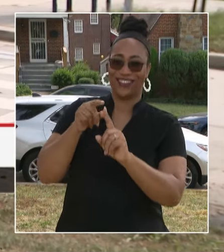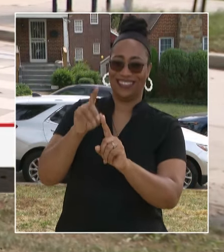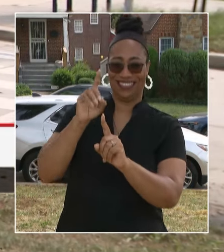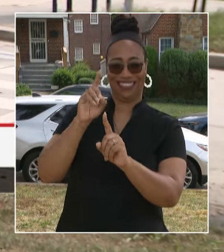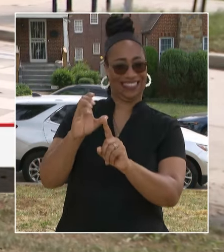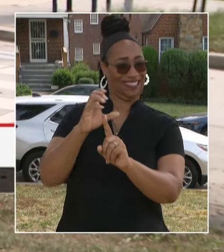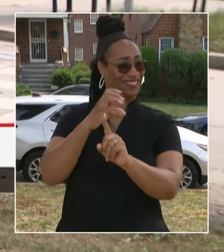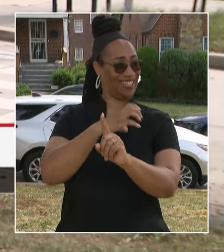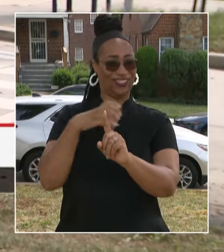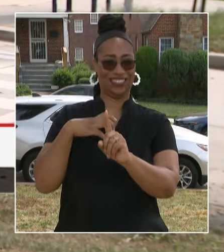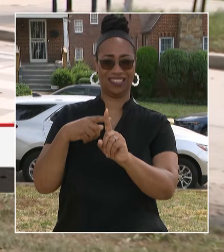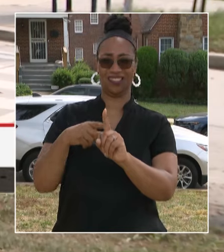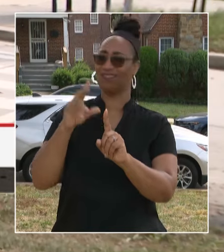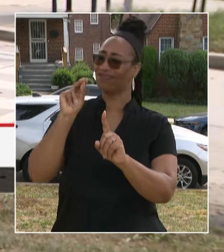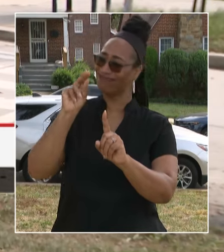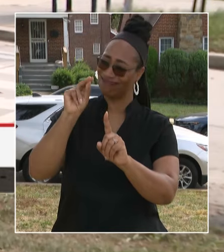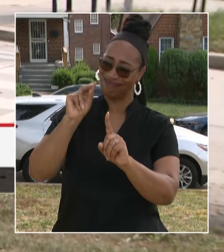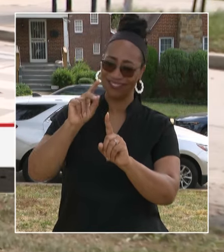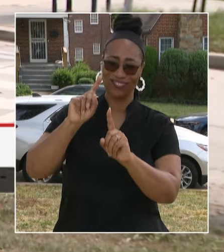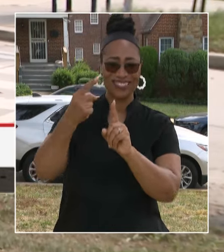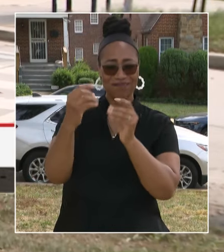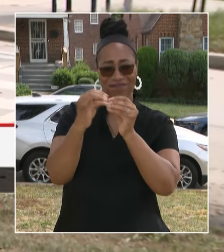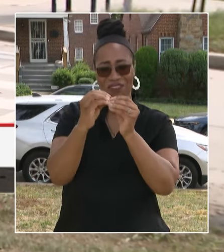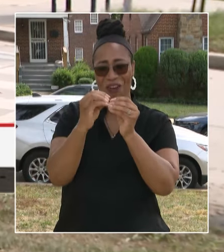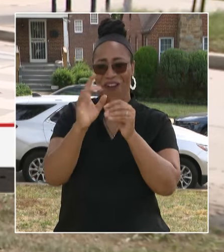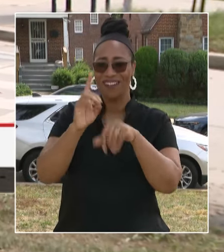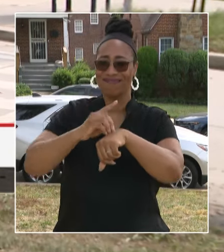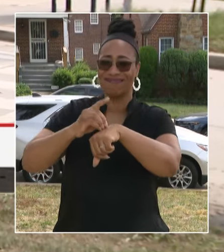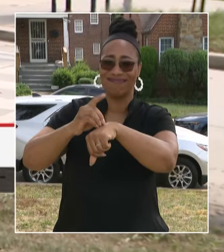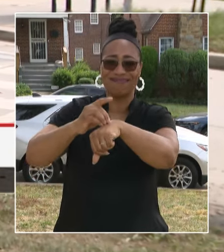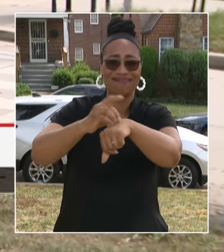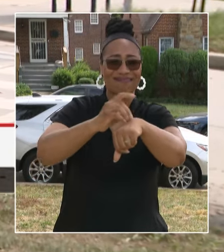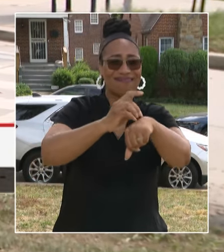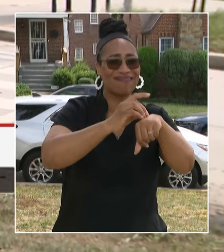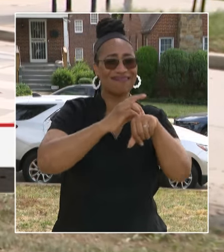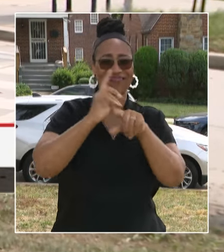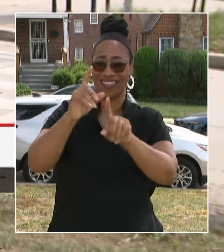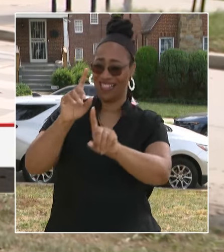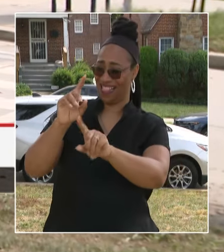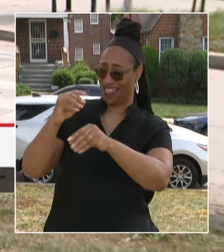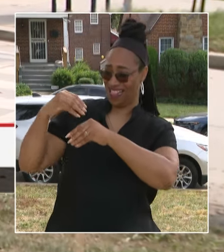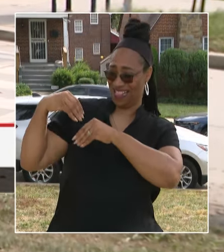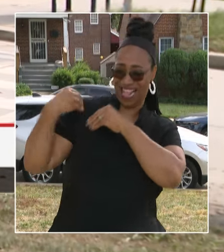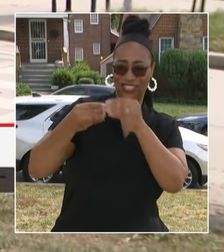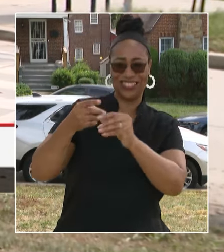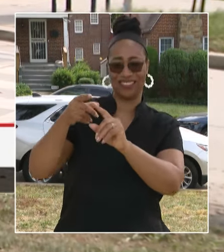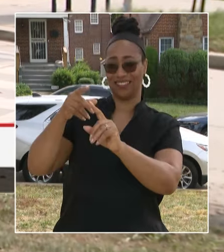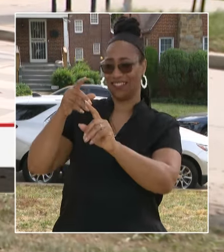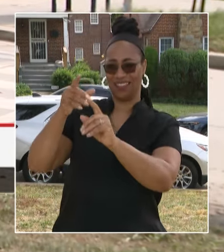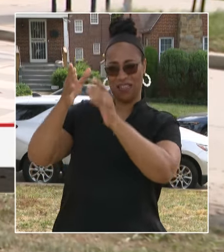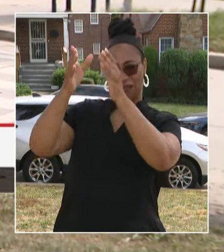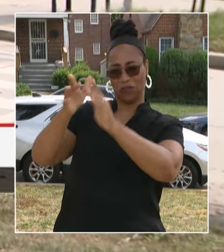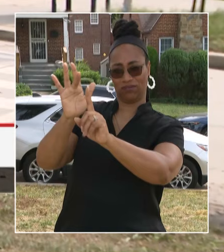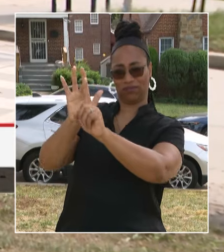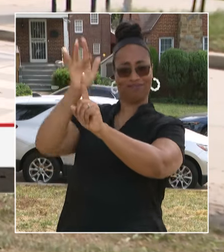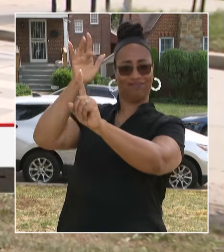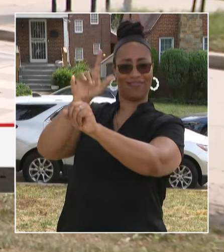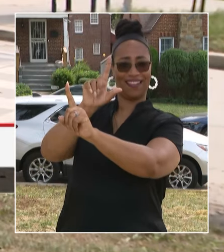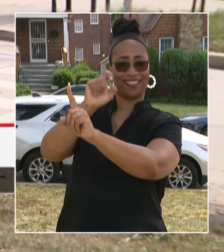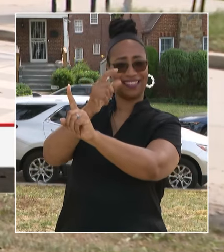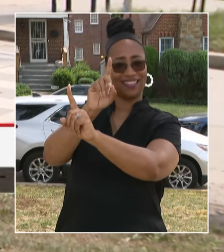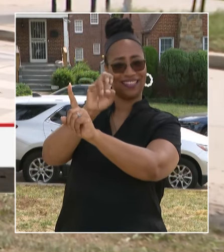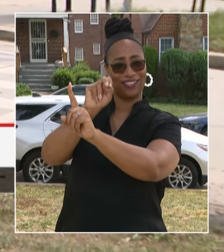duties. And as my good friend Bob told me, I think it was 17 of them that tried to take on the council member, and he